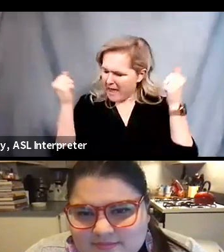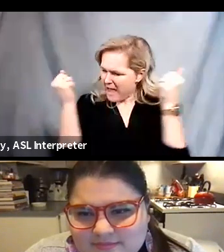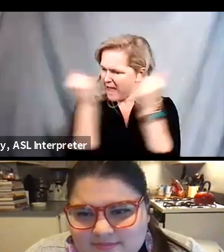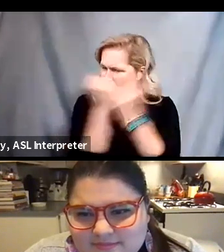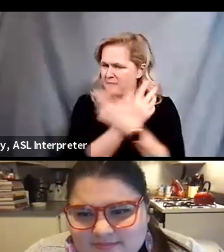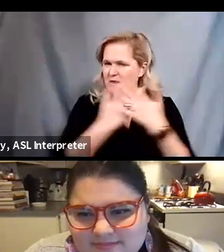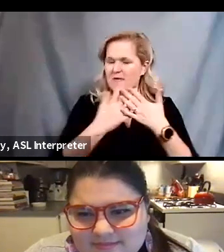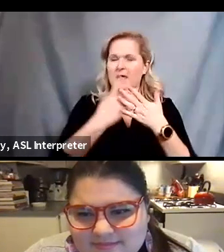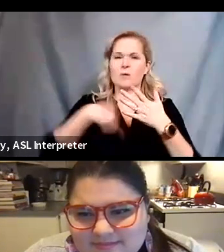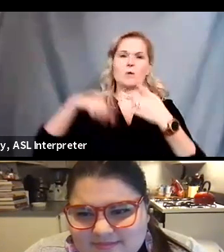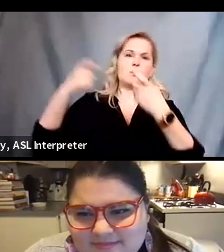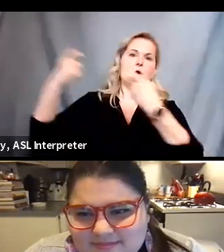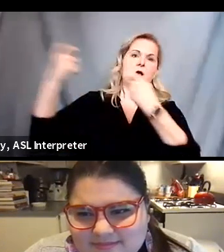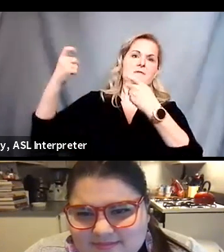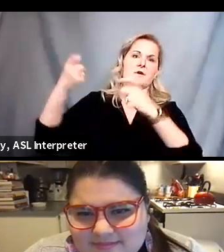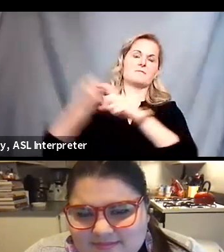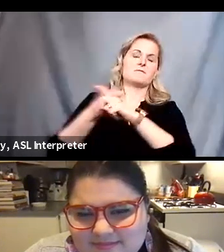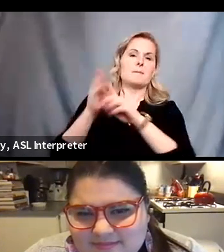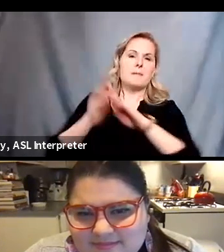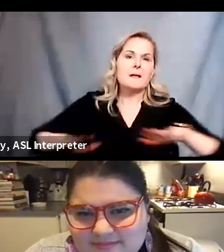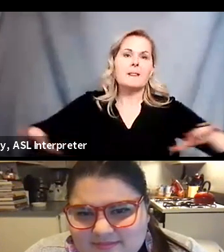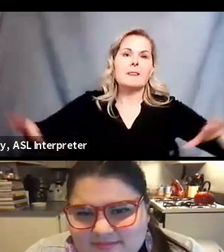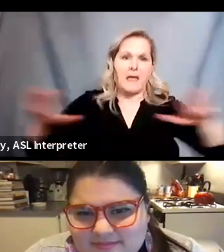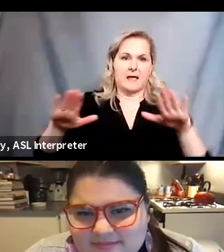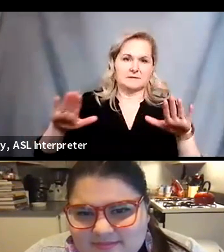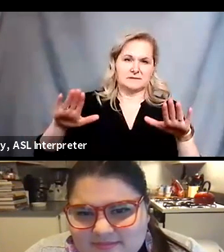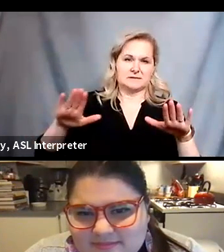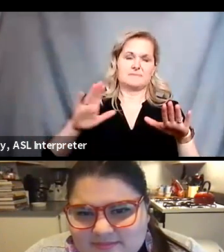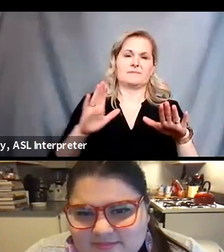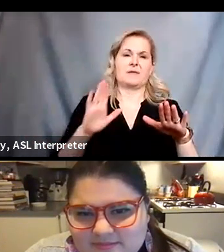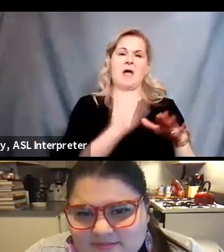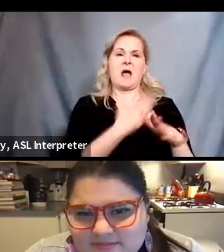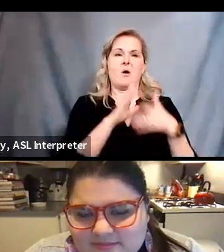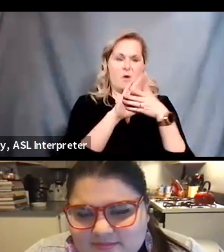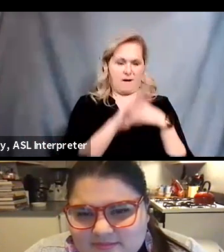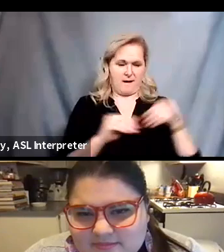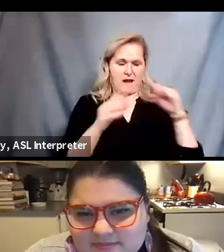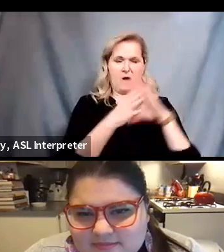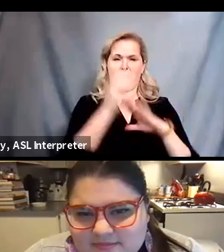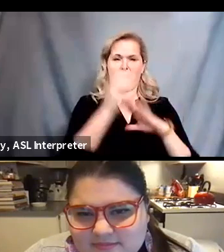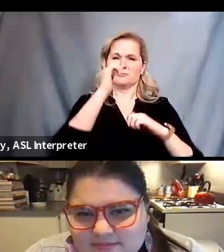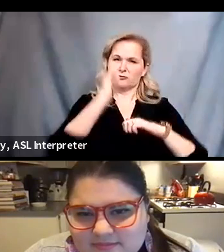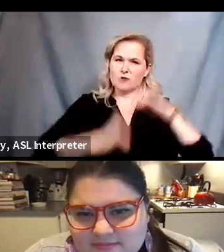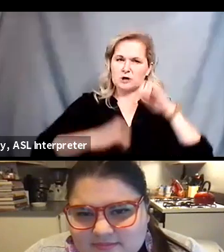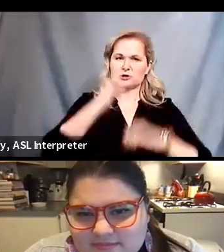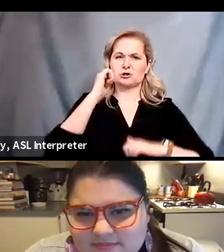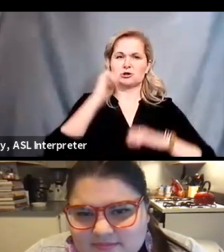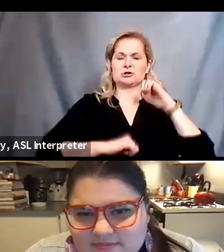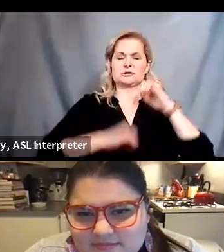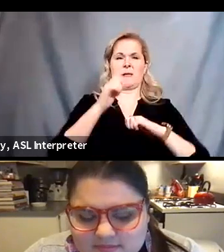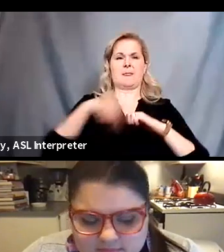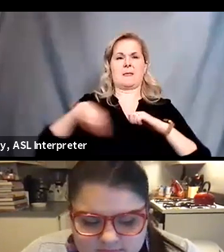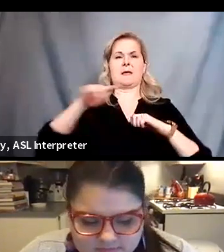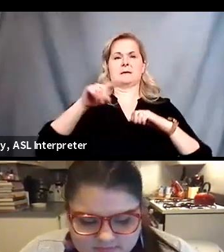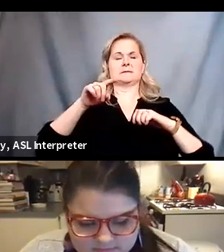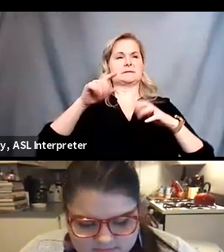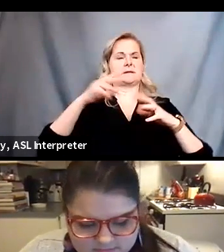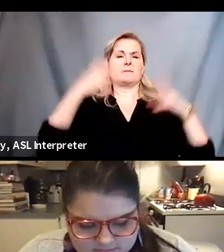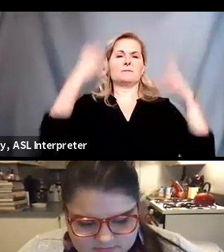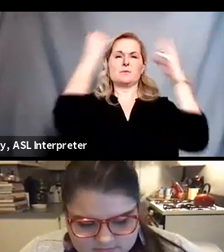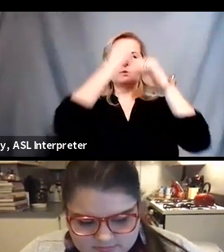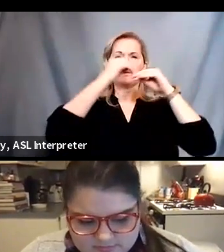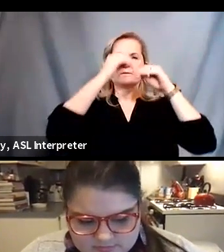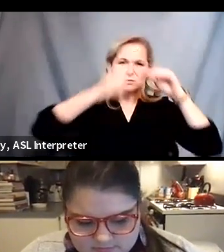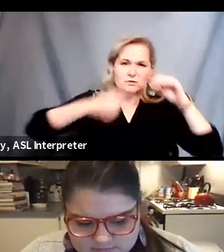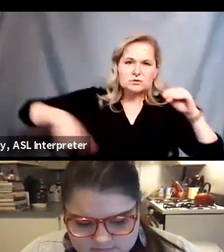were governed by the land. Our narrative structures, those beautiful rings, you know, circles